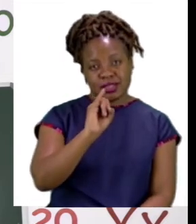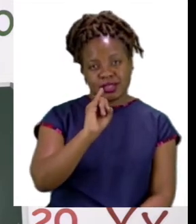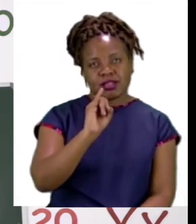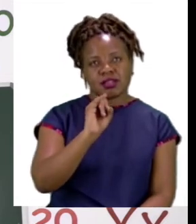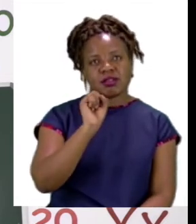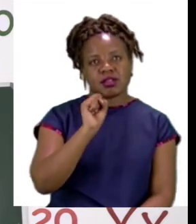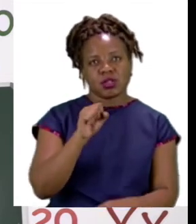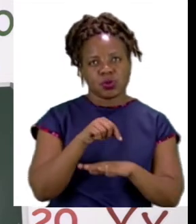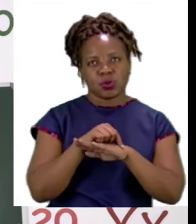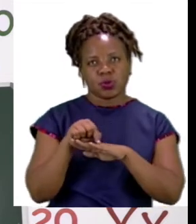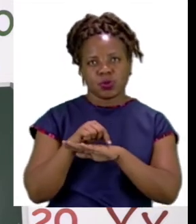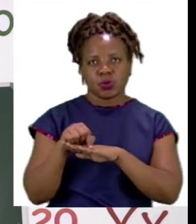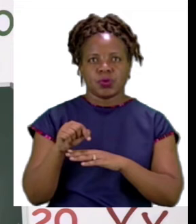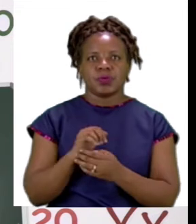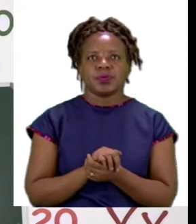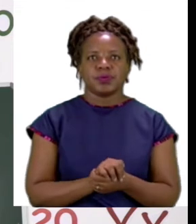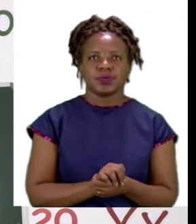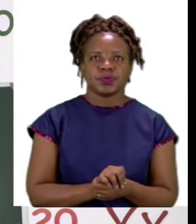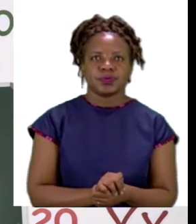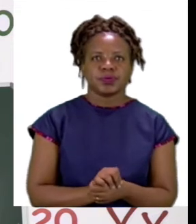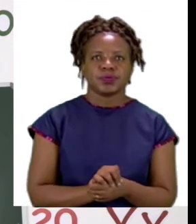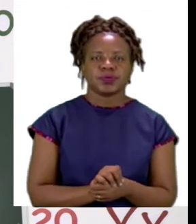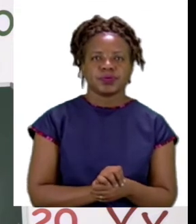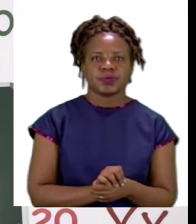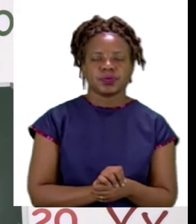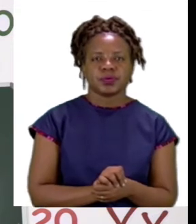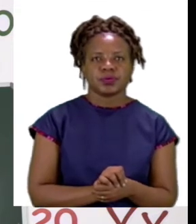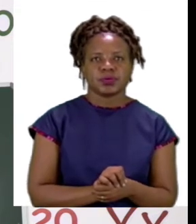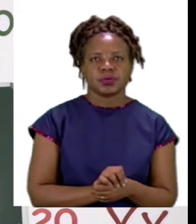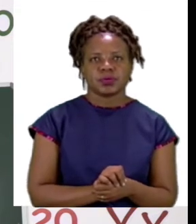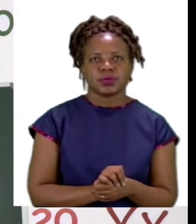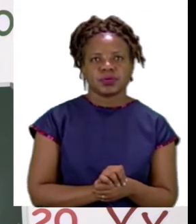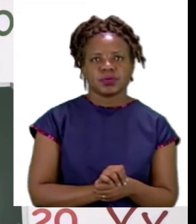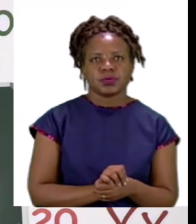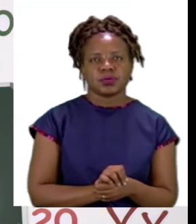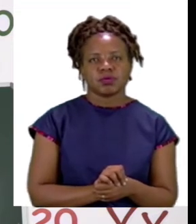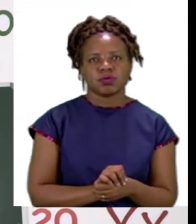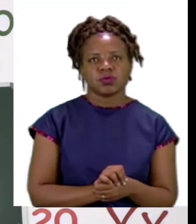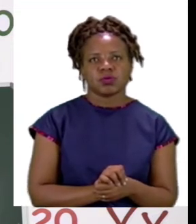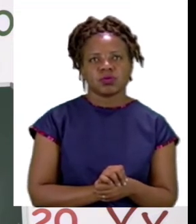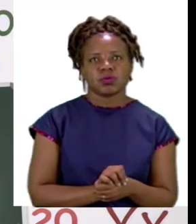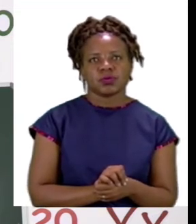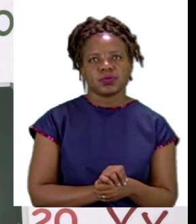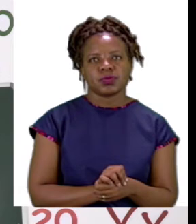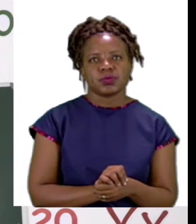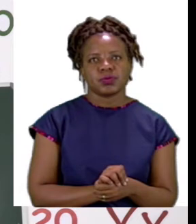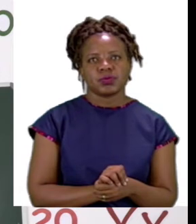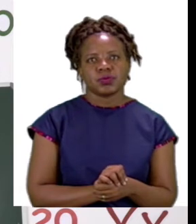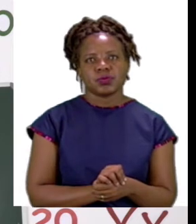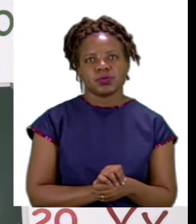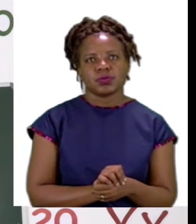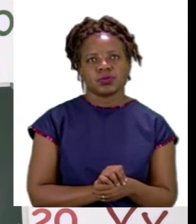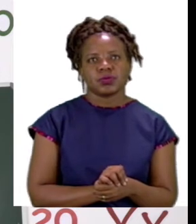to explain the two types of A that we have. The first one on this side has the sound